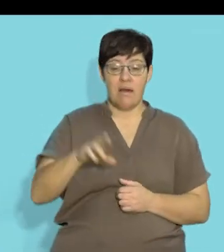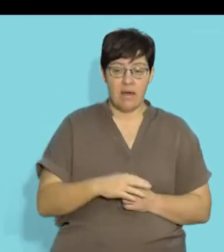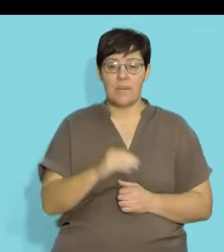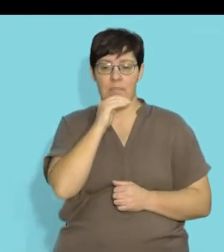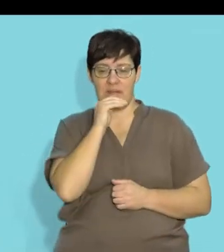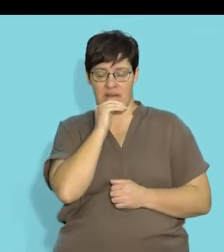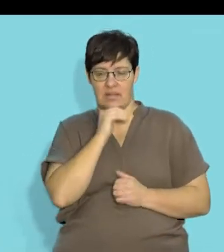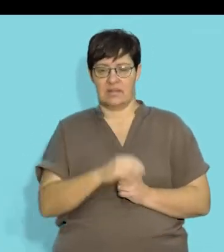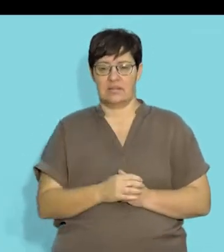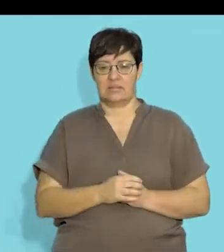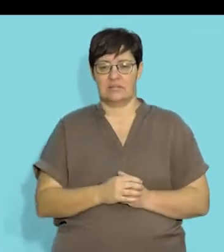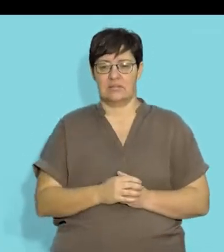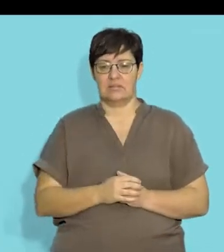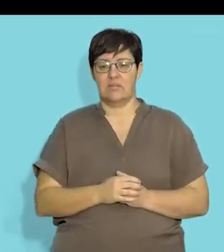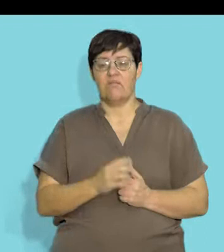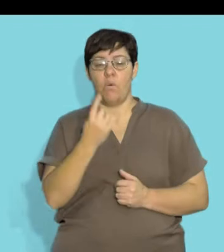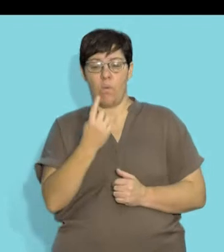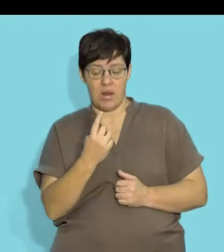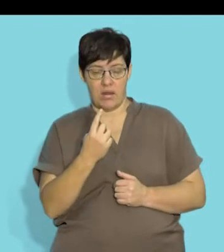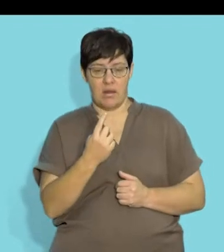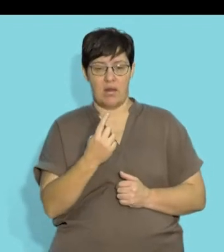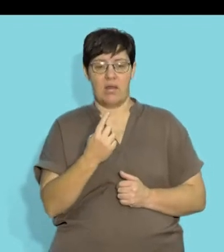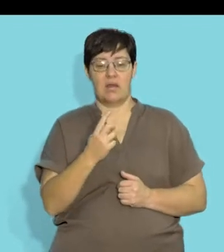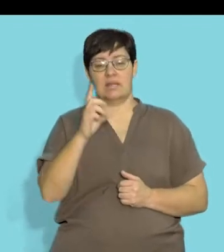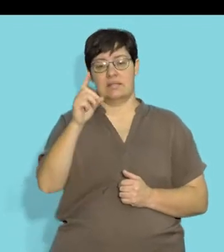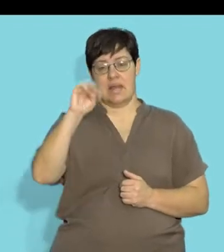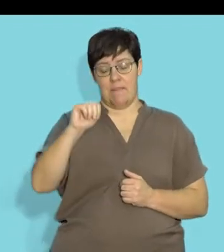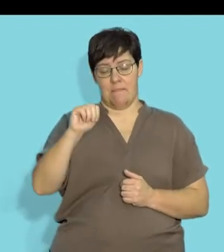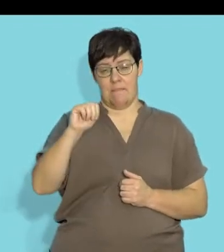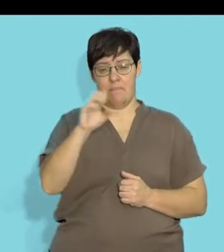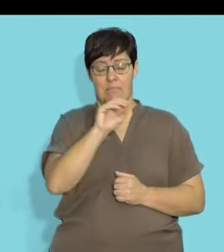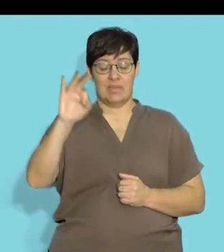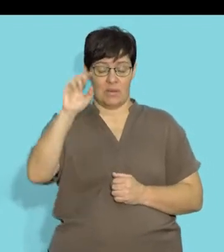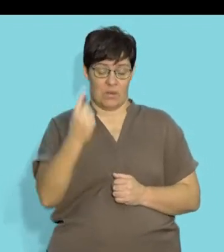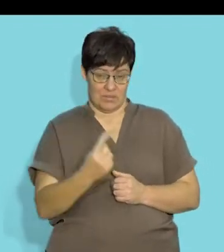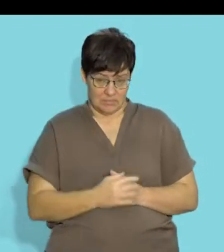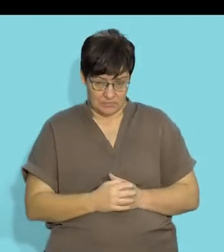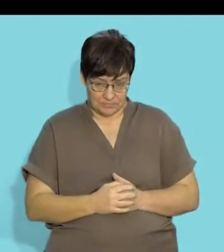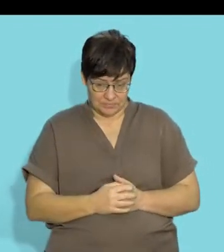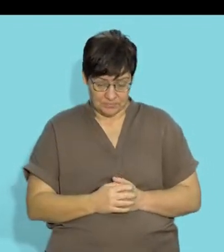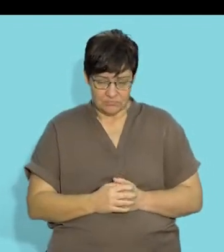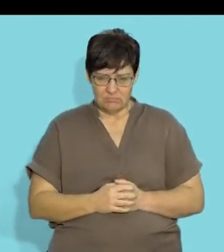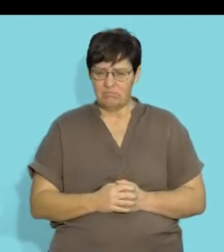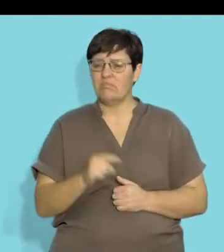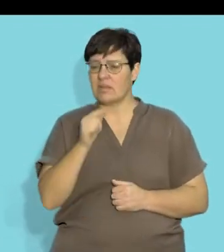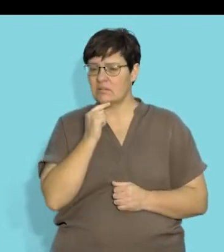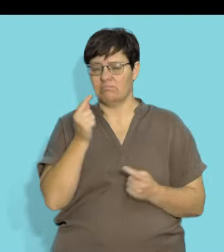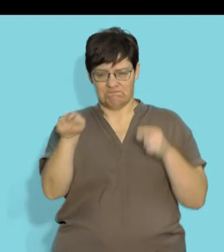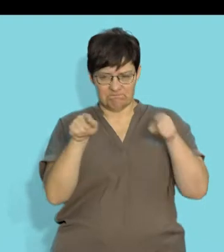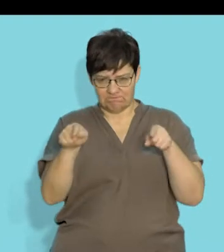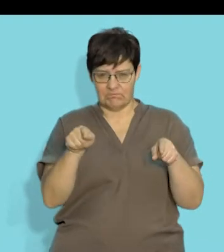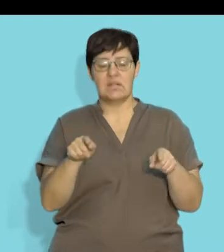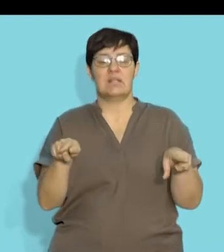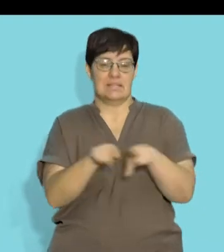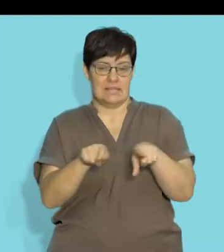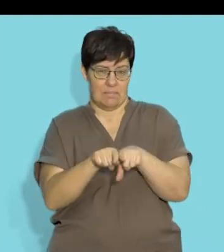mole per cubic decimeter. So these two units, molar and mole per cubic decimeter, it represents one and the same thing in